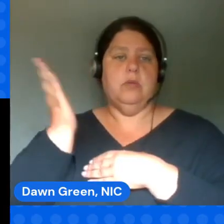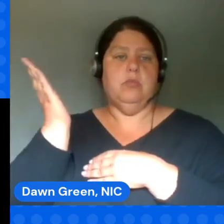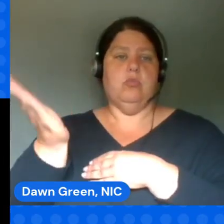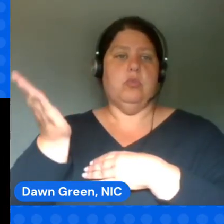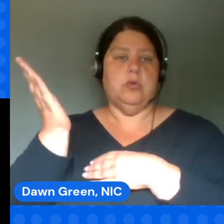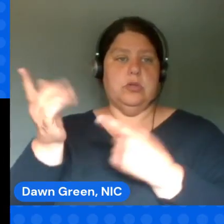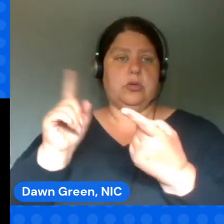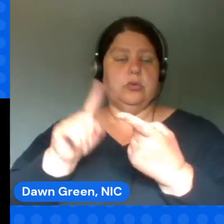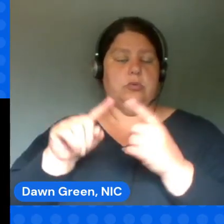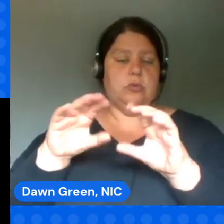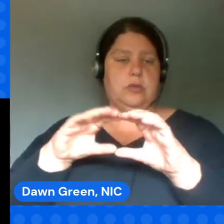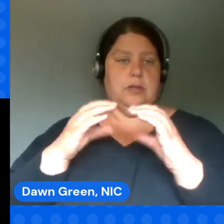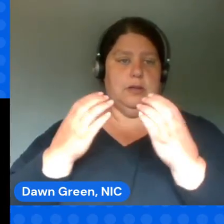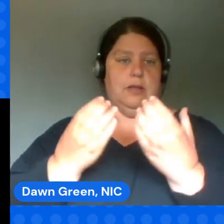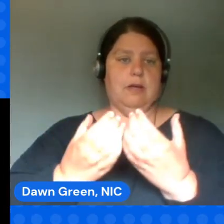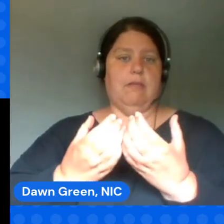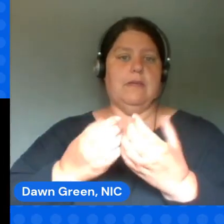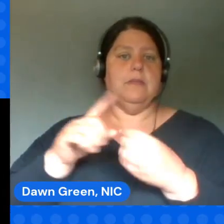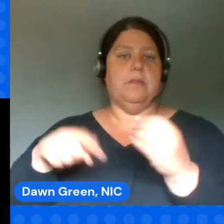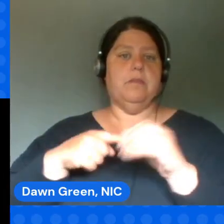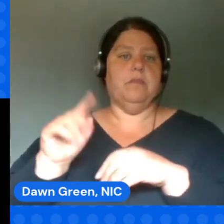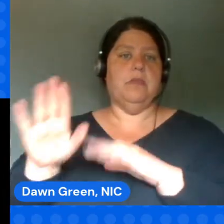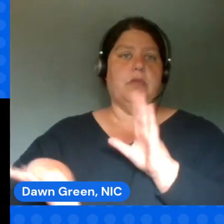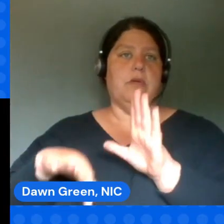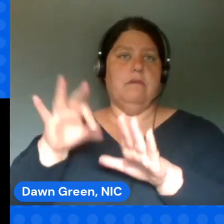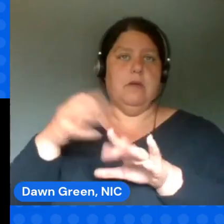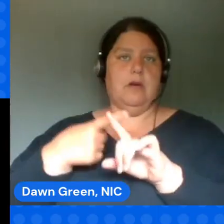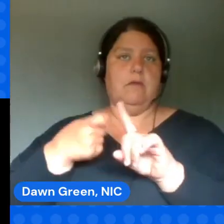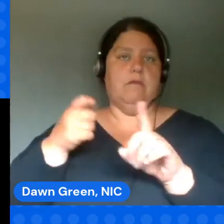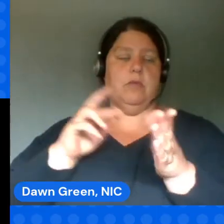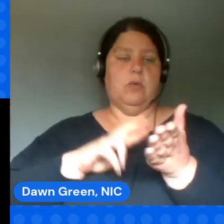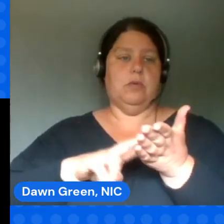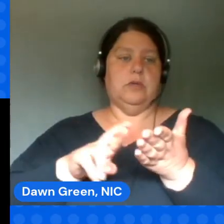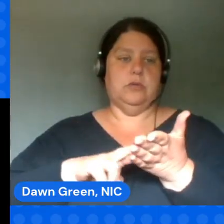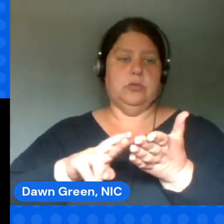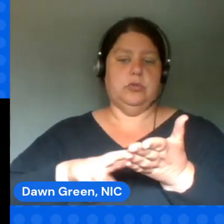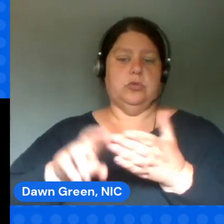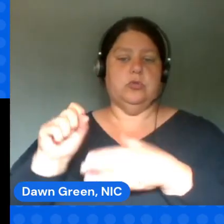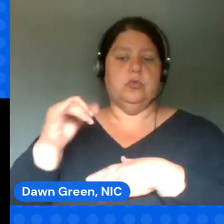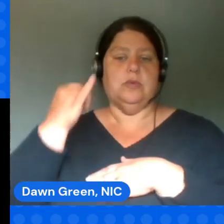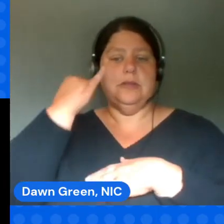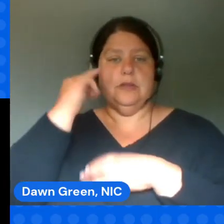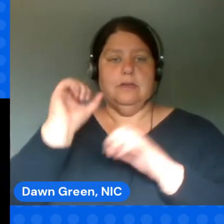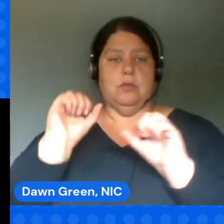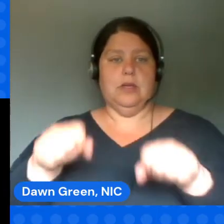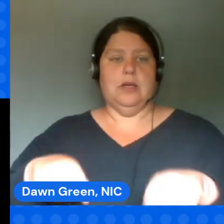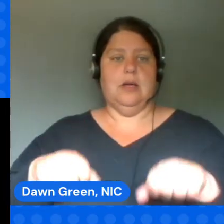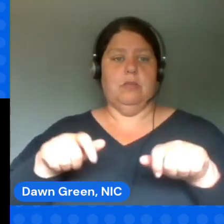class of their findings from their research. So if we could pull up